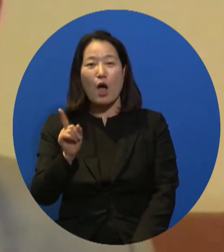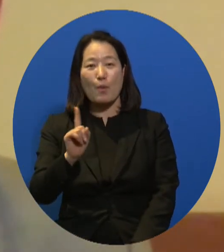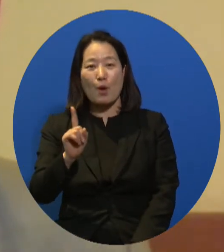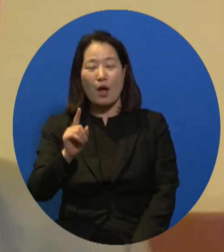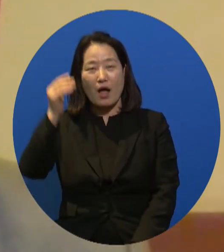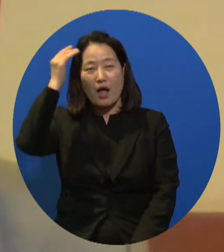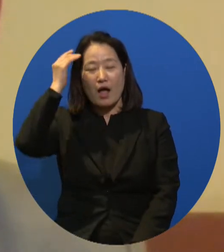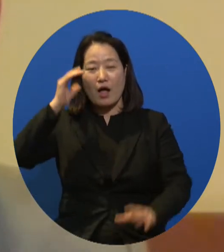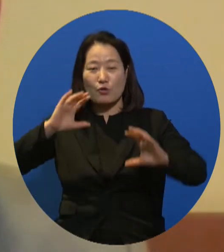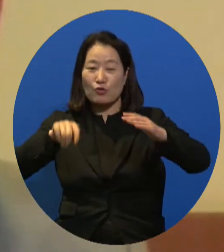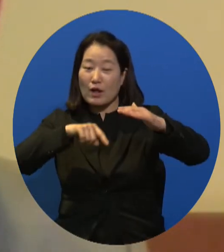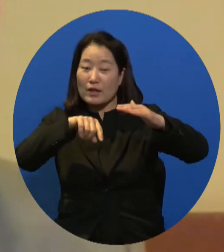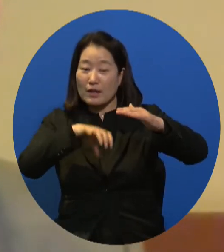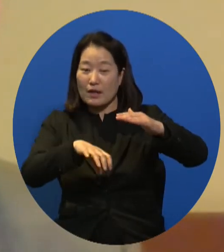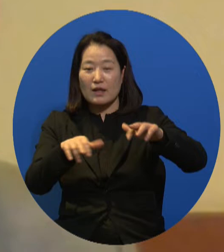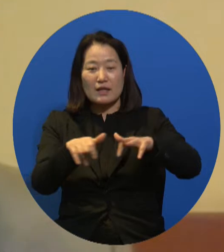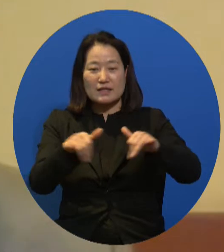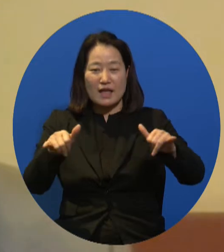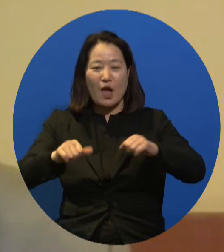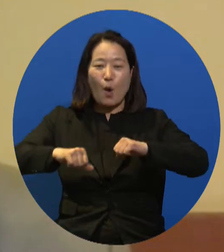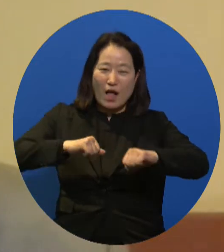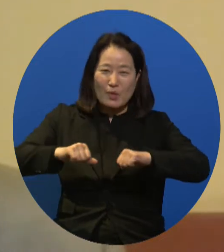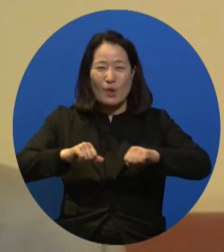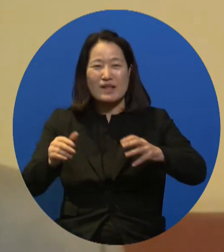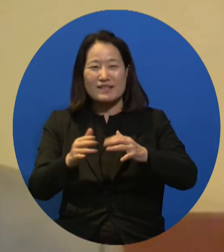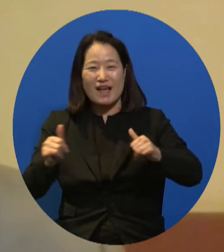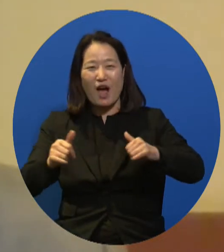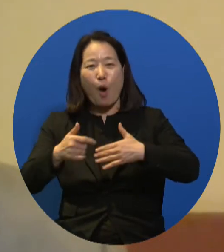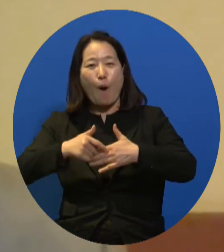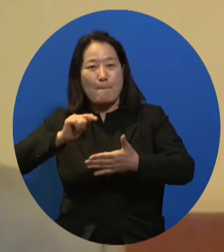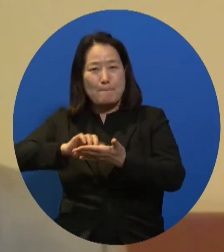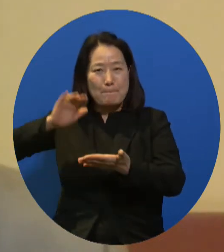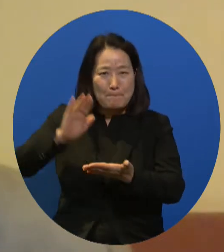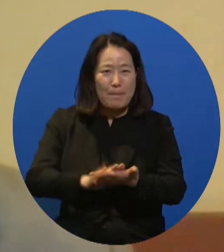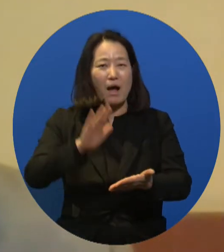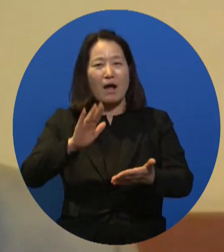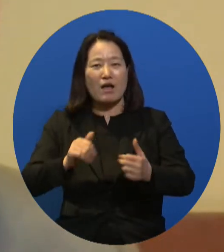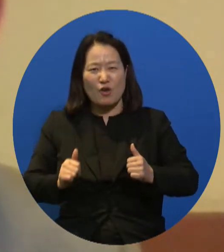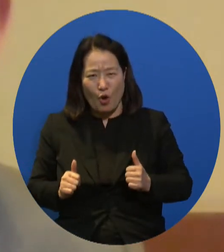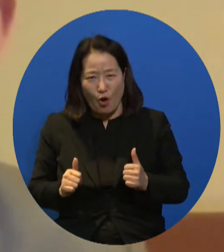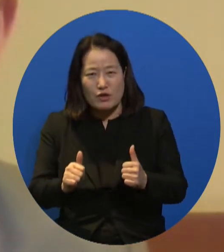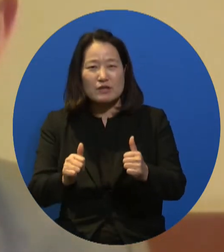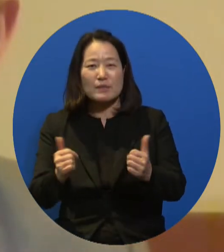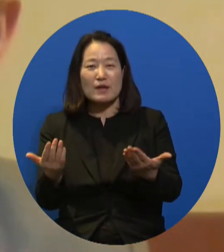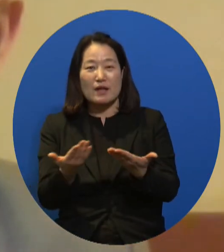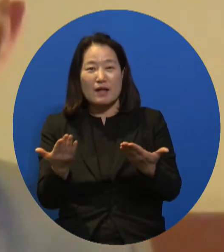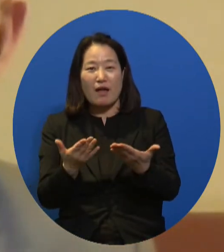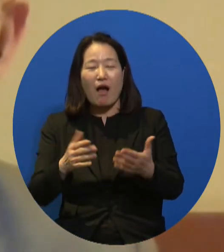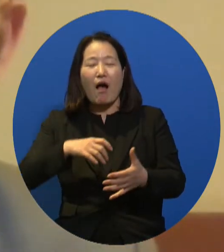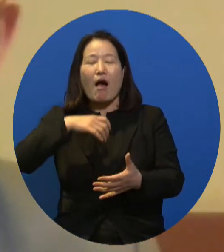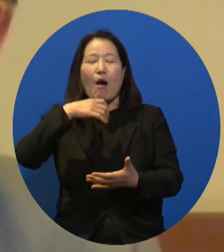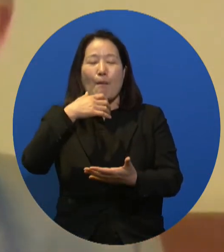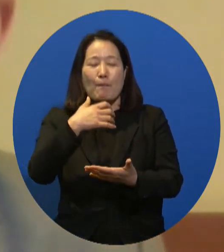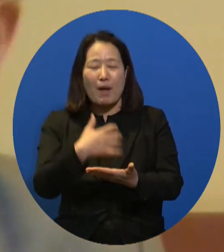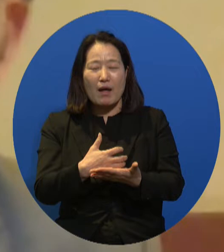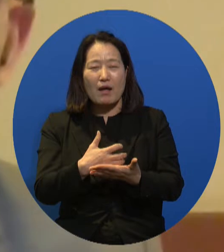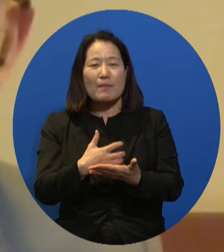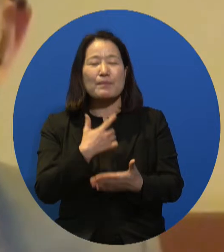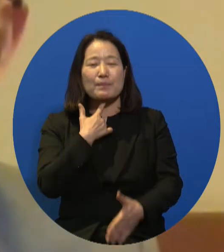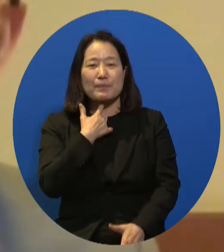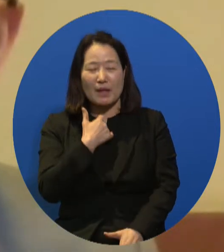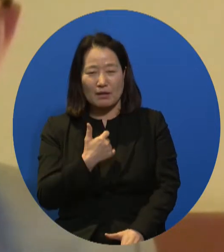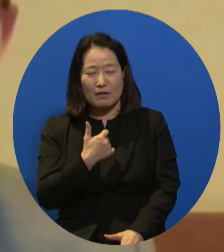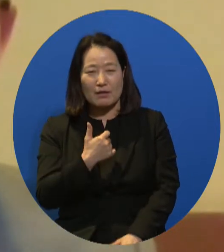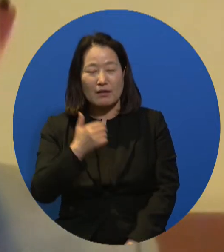Korea. Indeed, your activism is also inspiring our efforts back here in Europe and